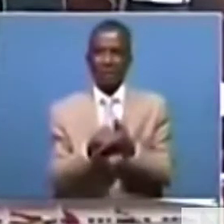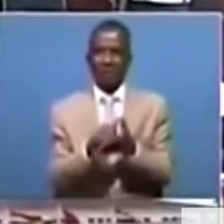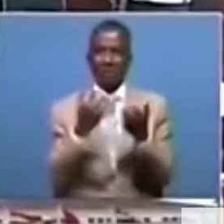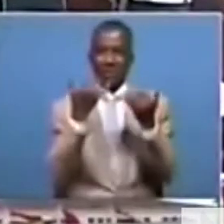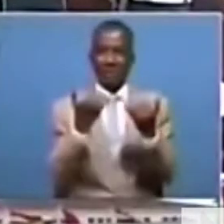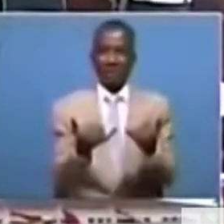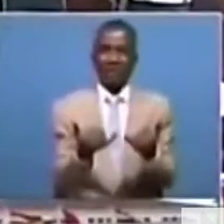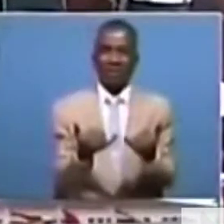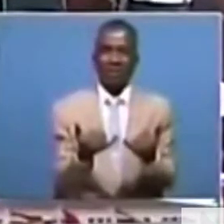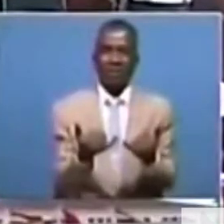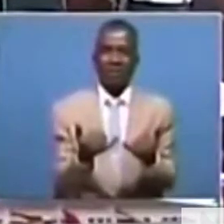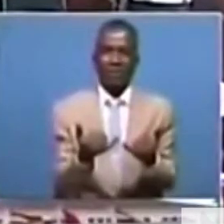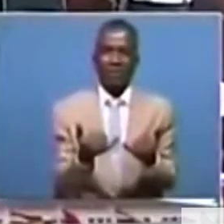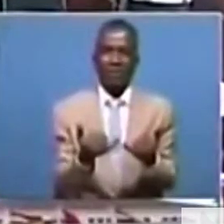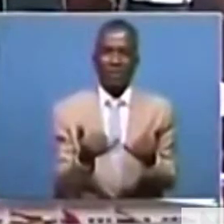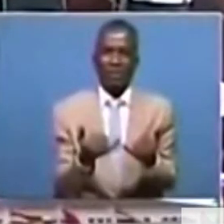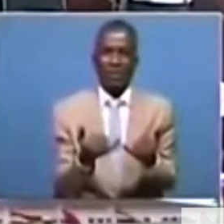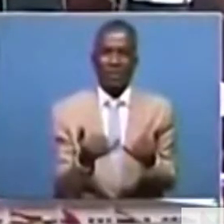case